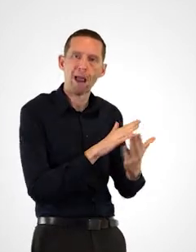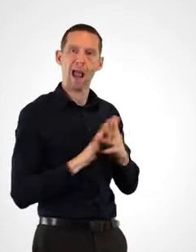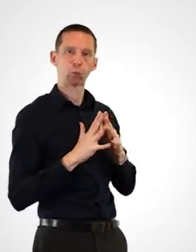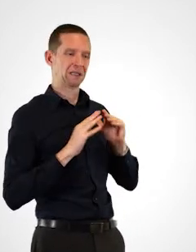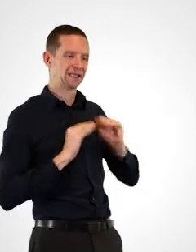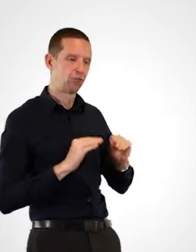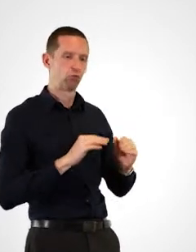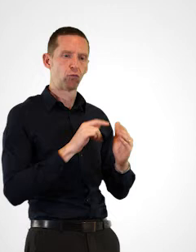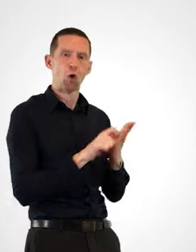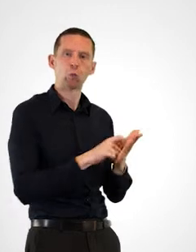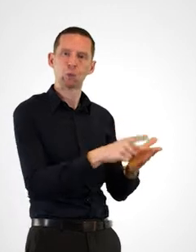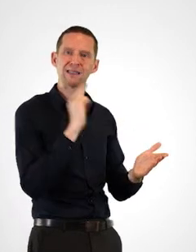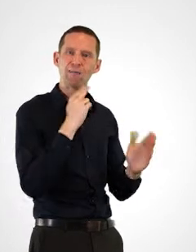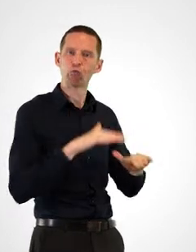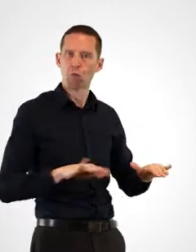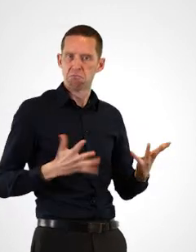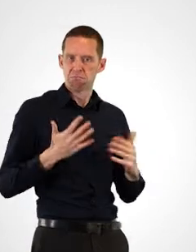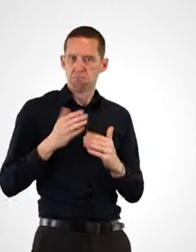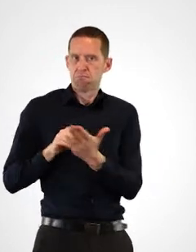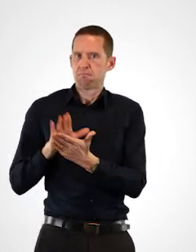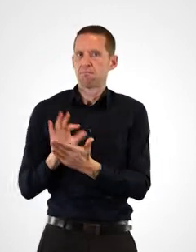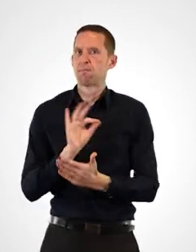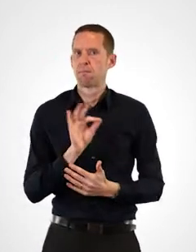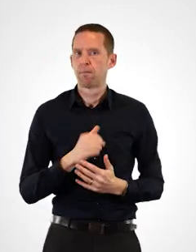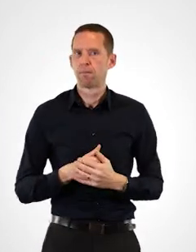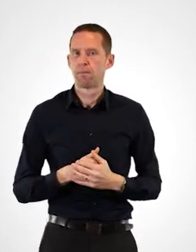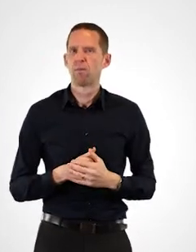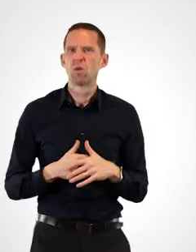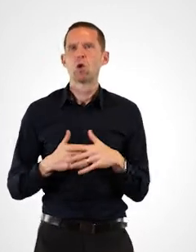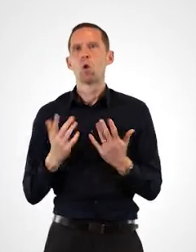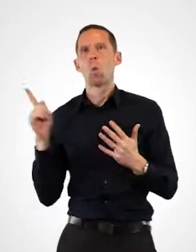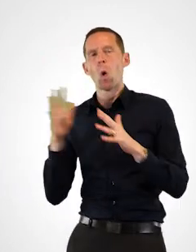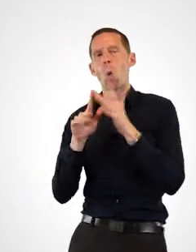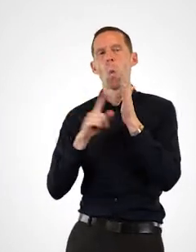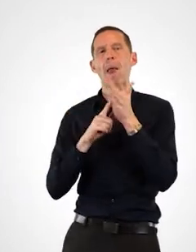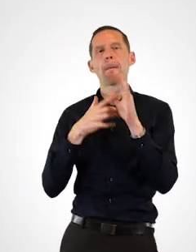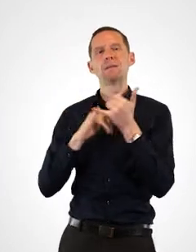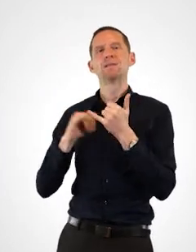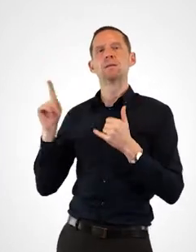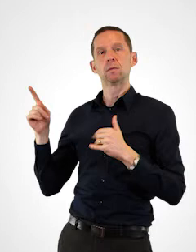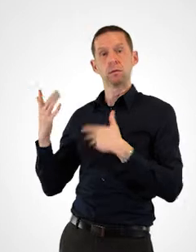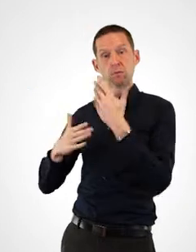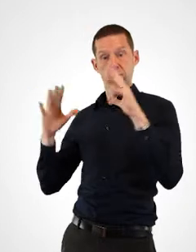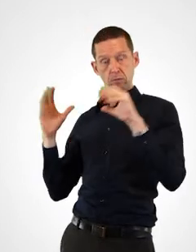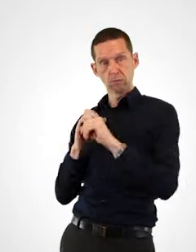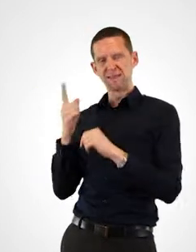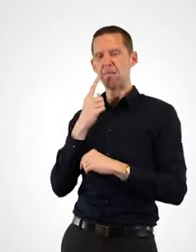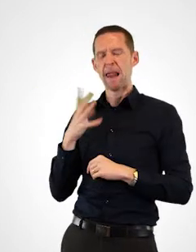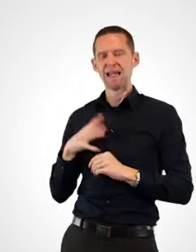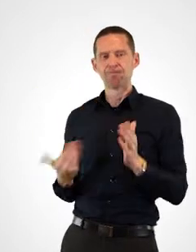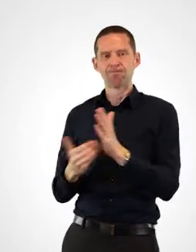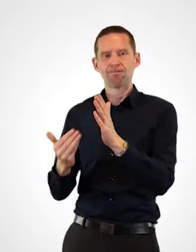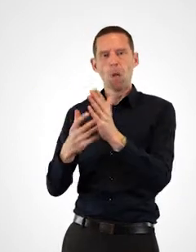to deaf children. So at the end of her review of emergent literacy, Sherry Williams suggested that further research